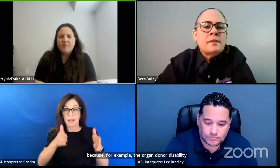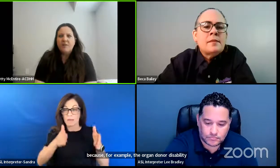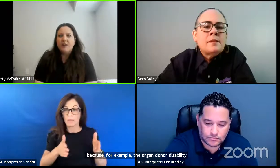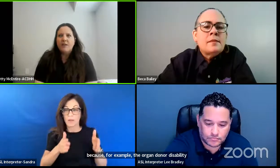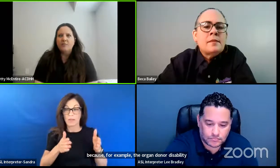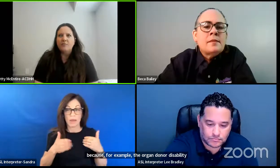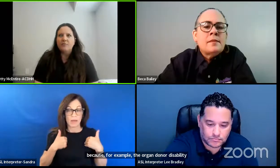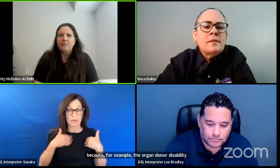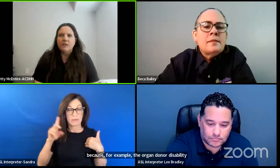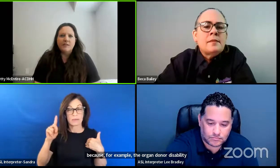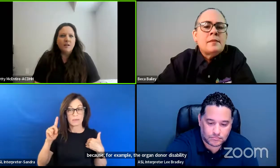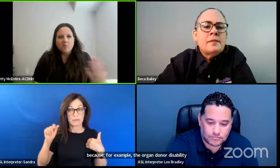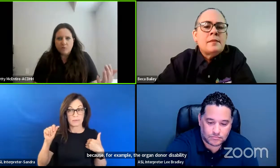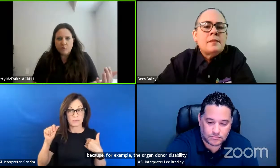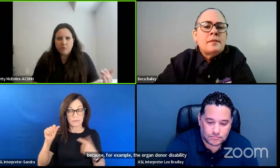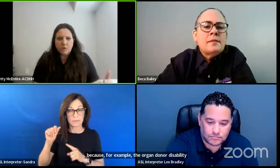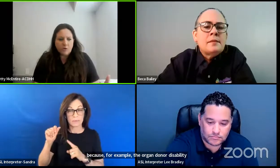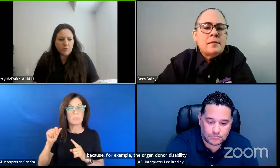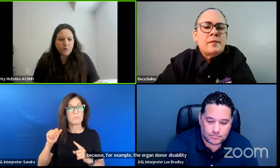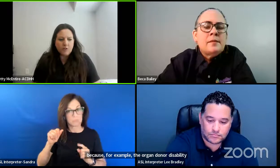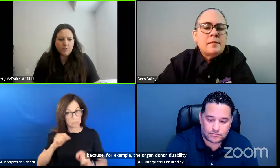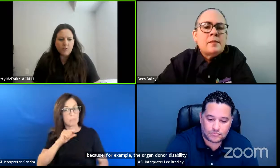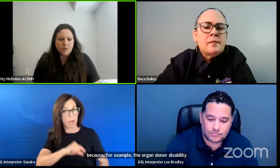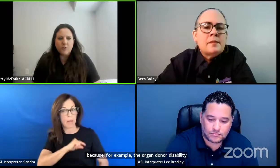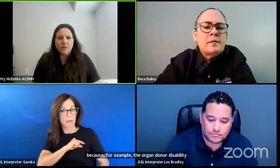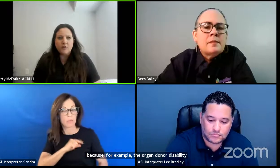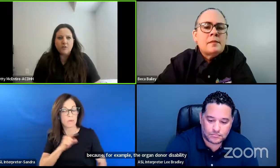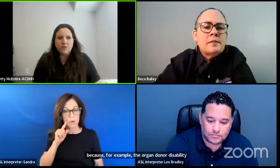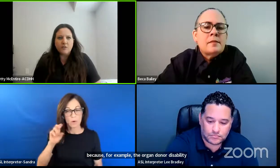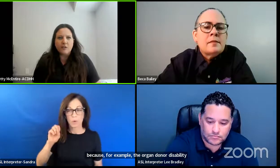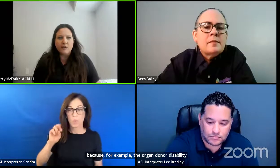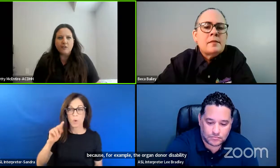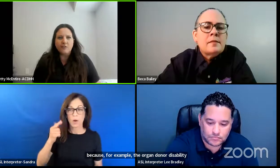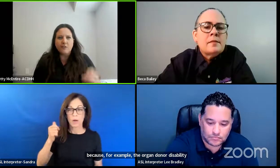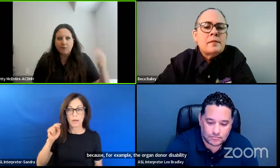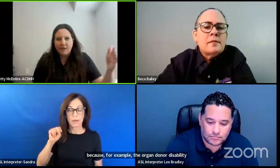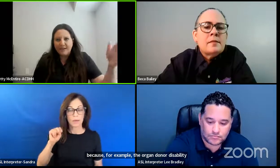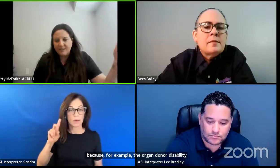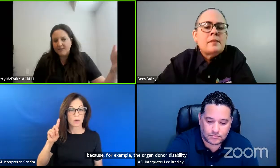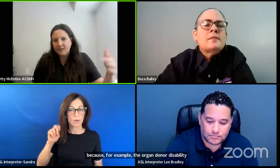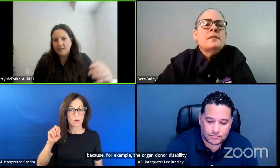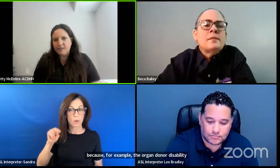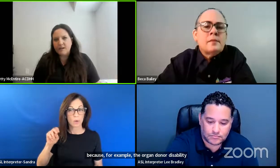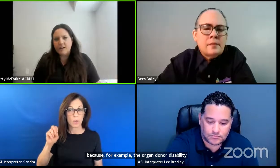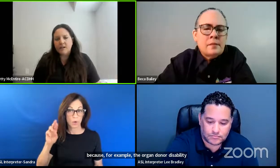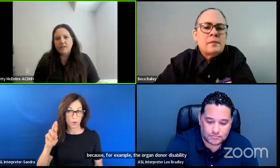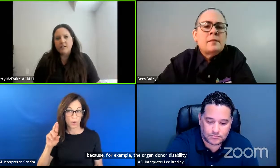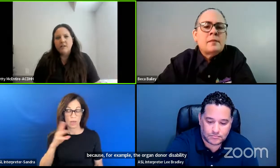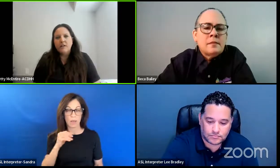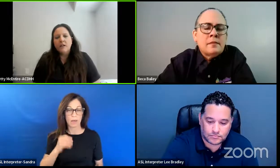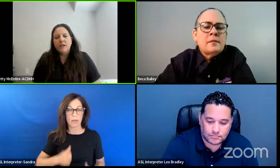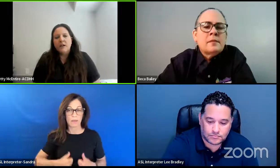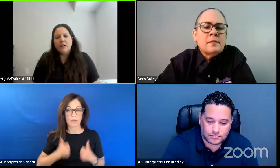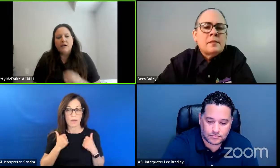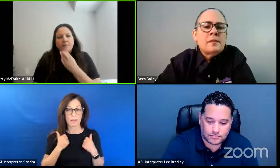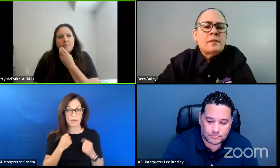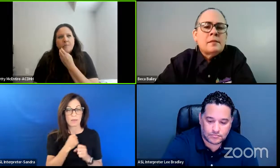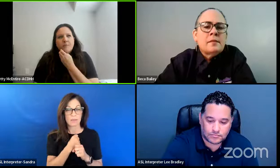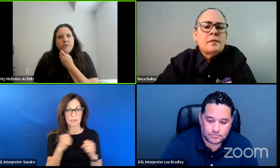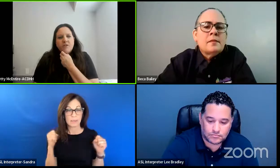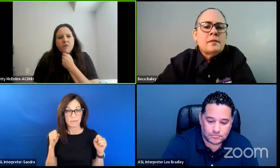disability is eligible for organ donors and, you know, life-saving